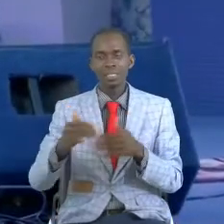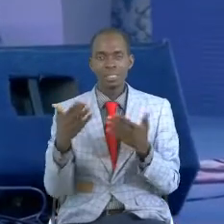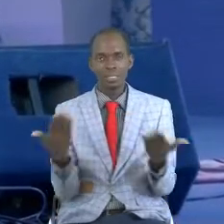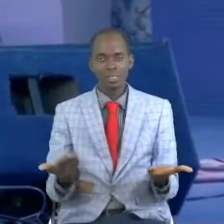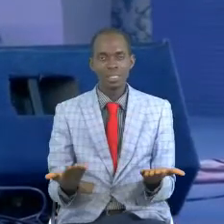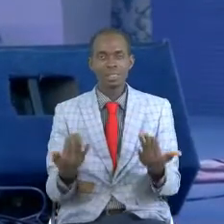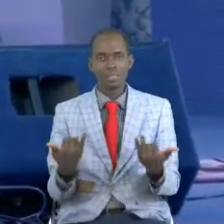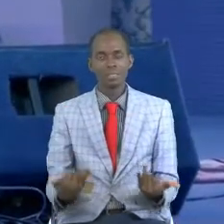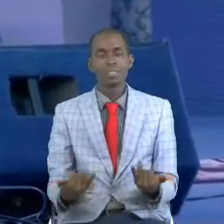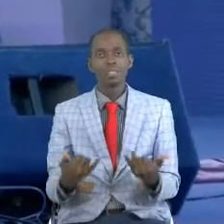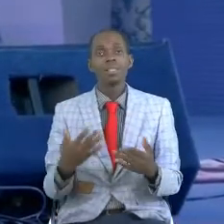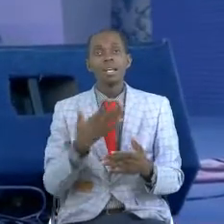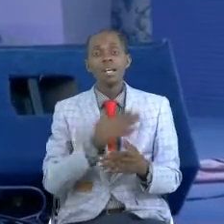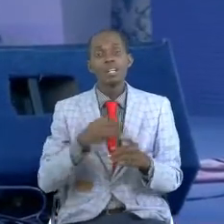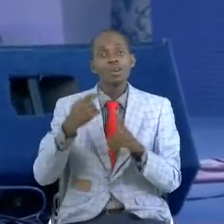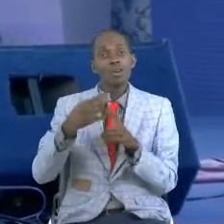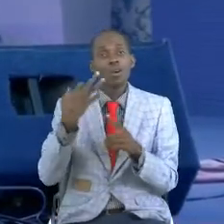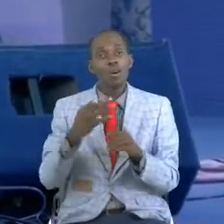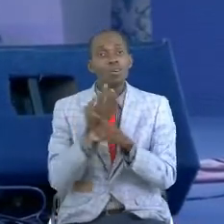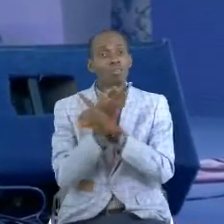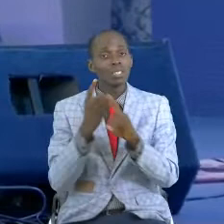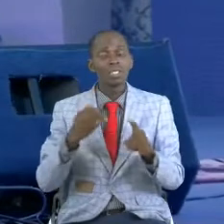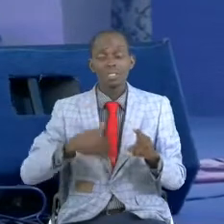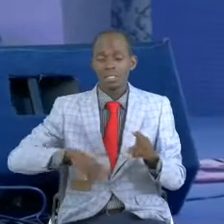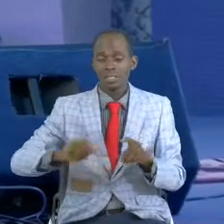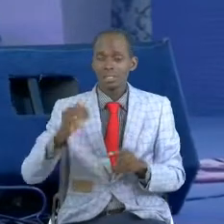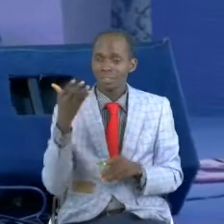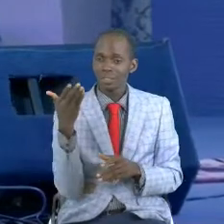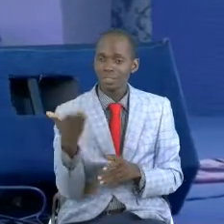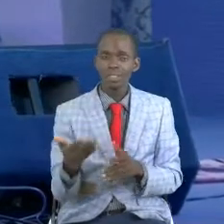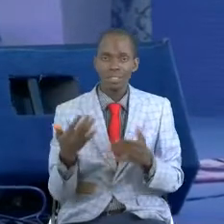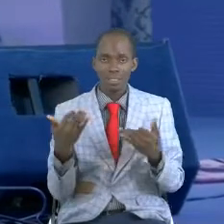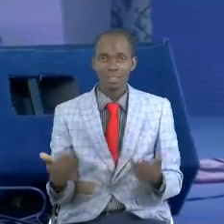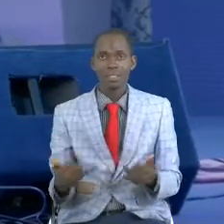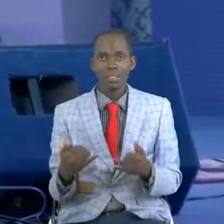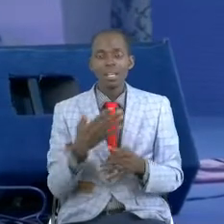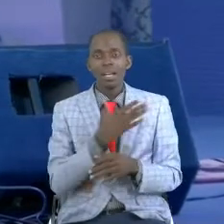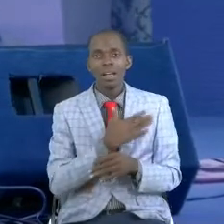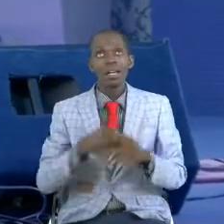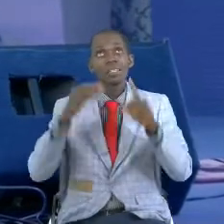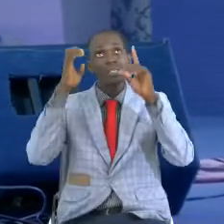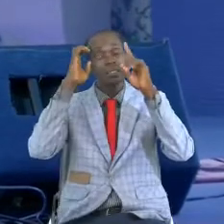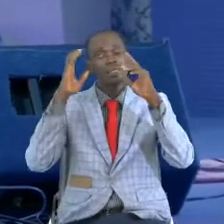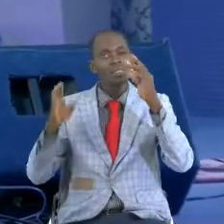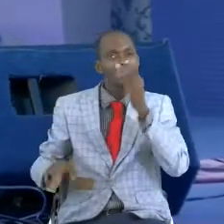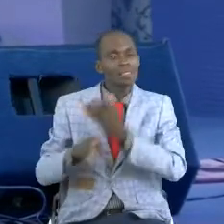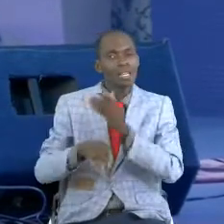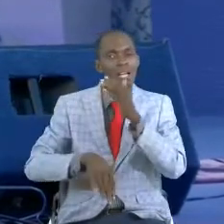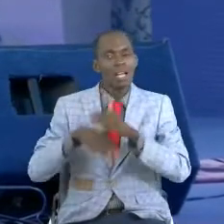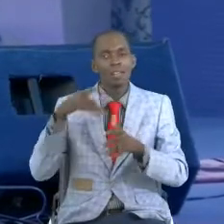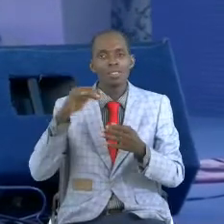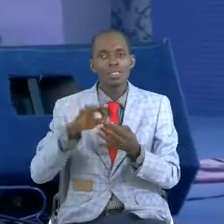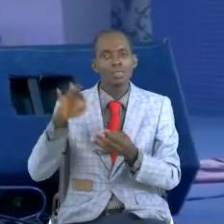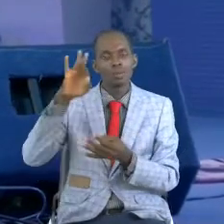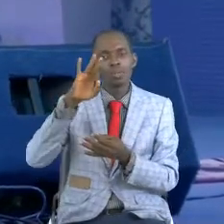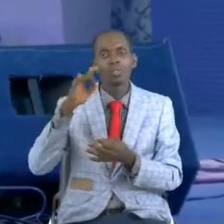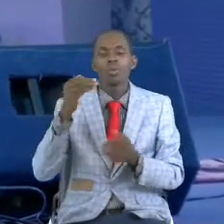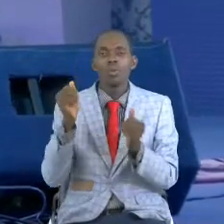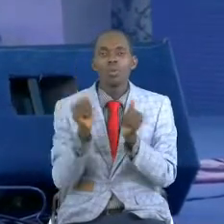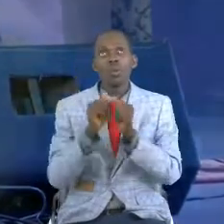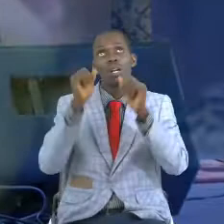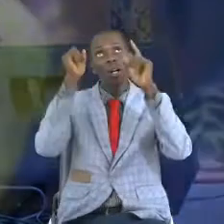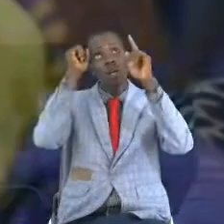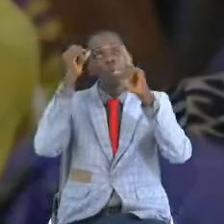the word for deliverance still there today. He cast out the spirits with his word and healed